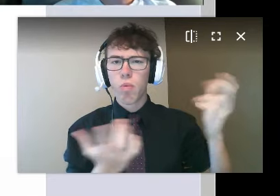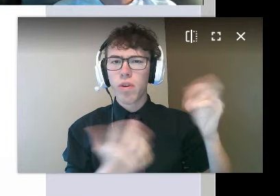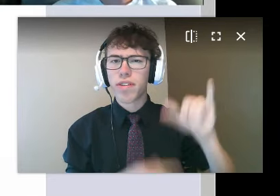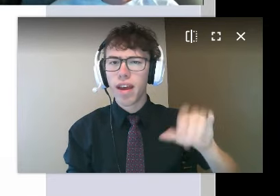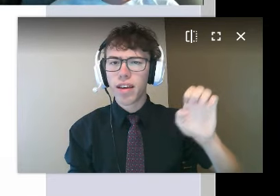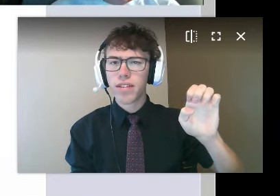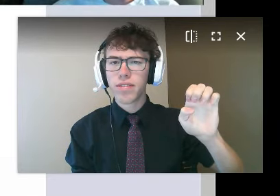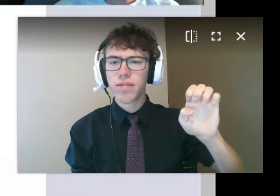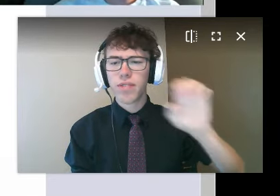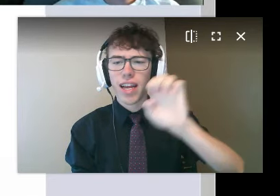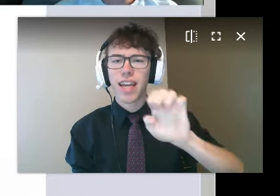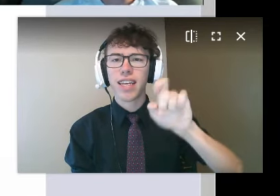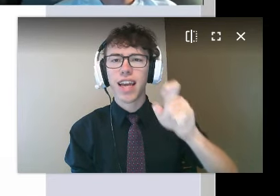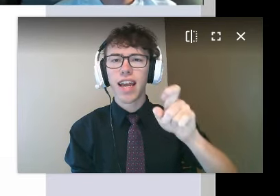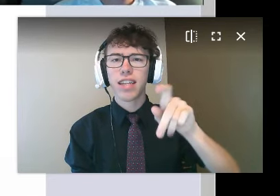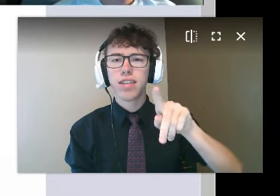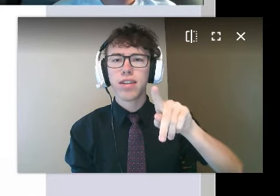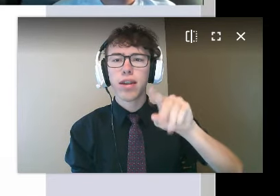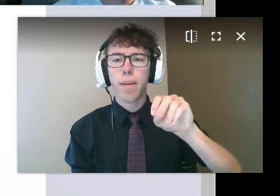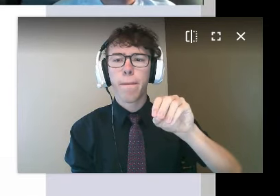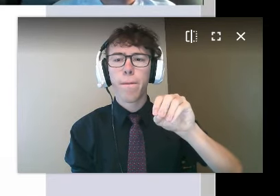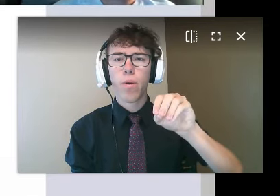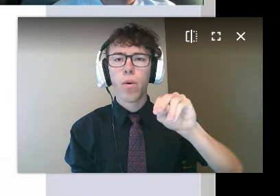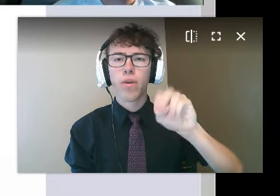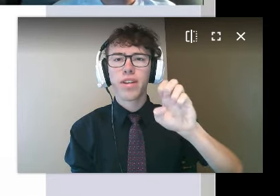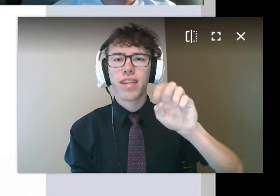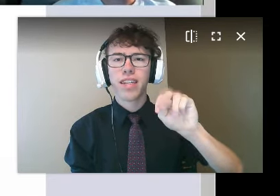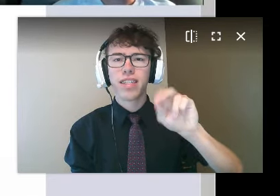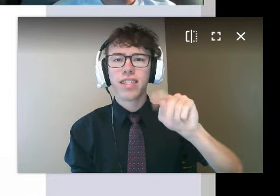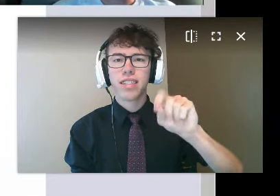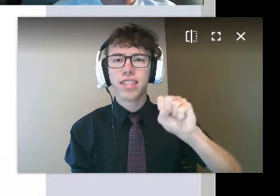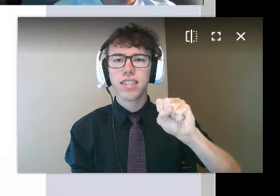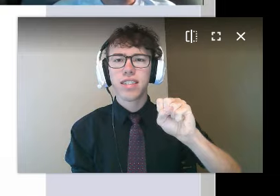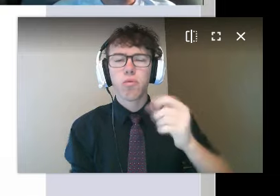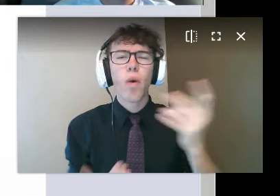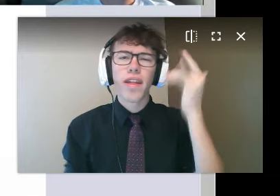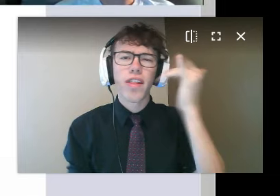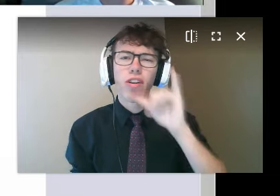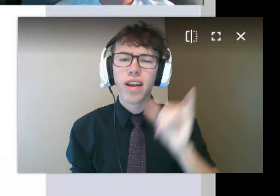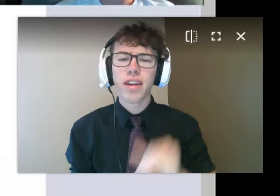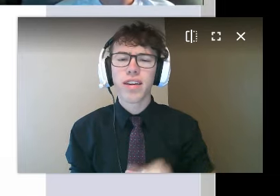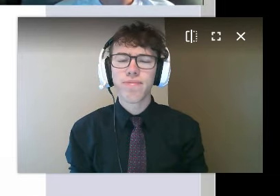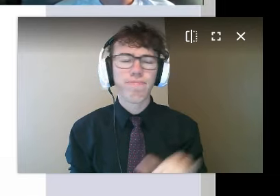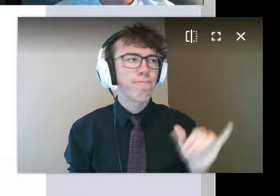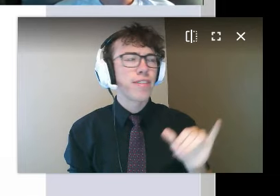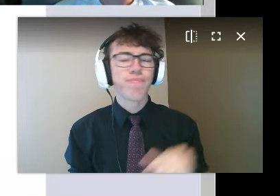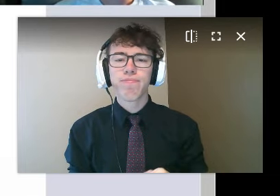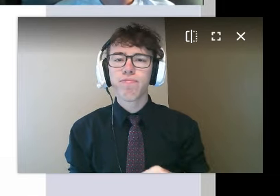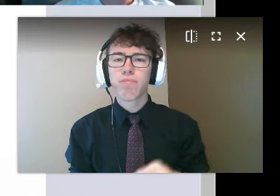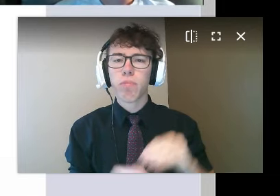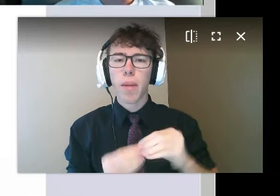E was exponents. Okay, so that looks like 2 to the third.